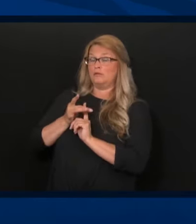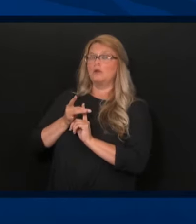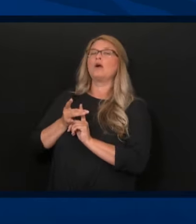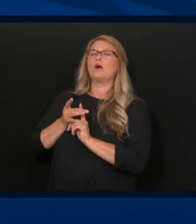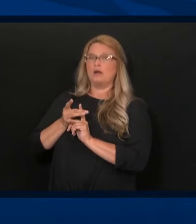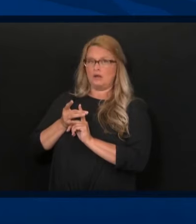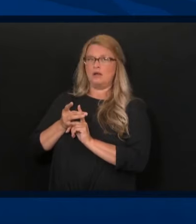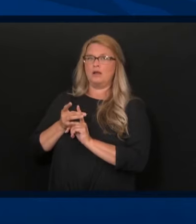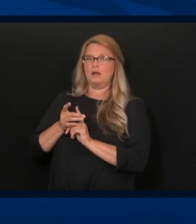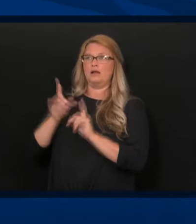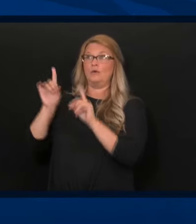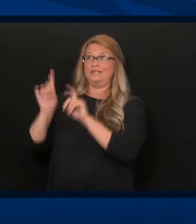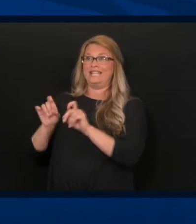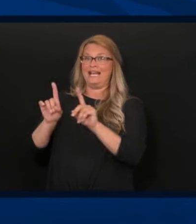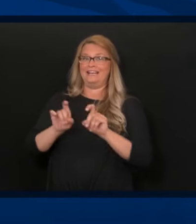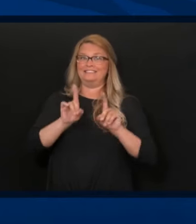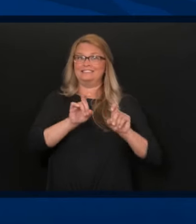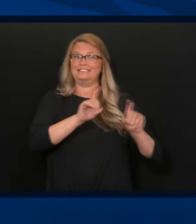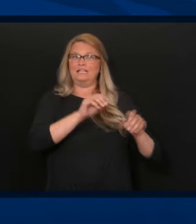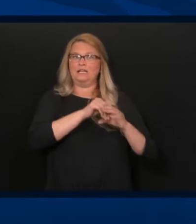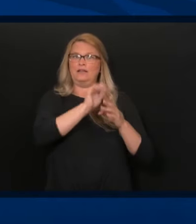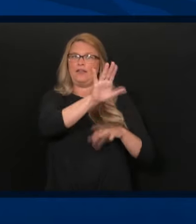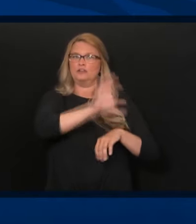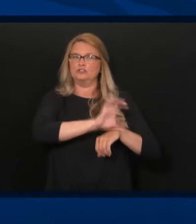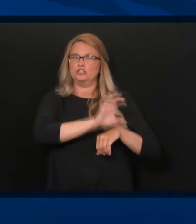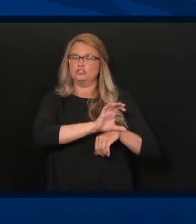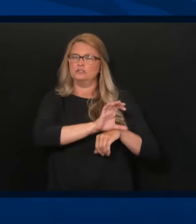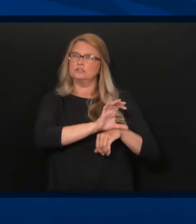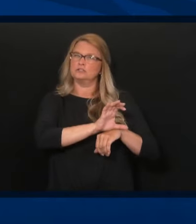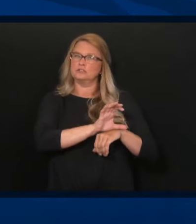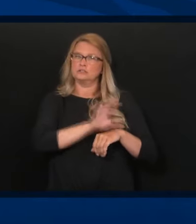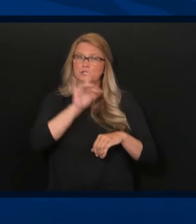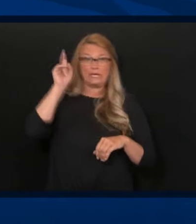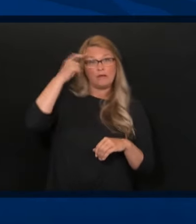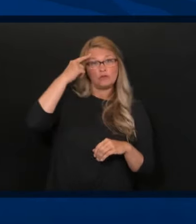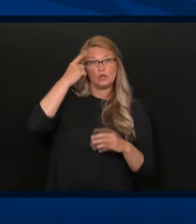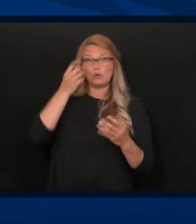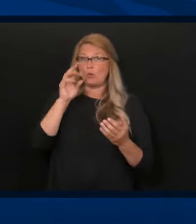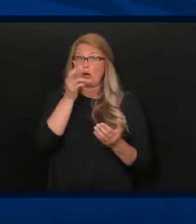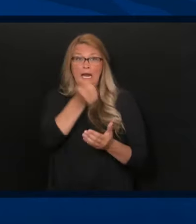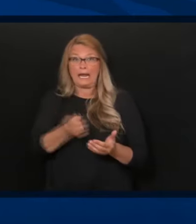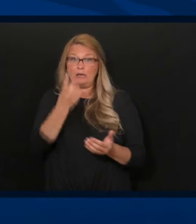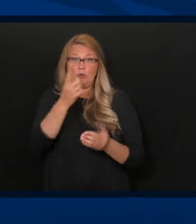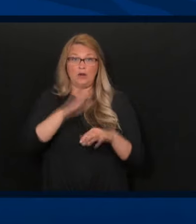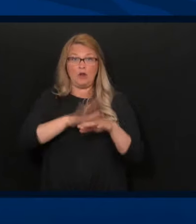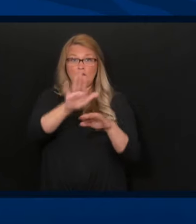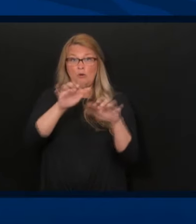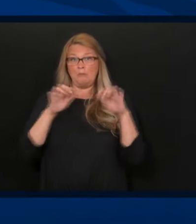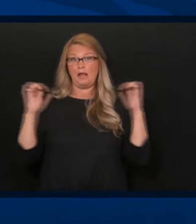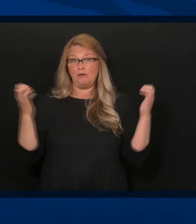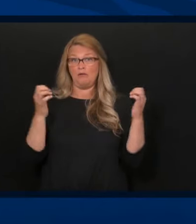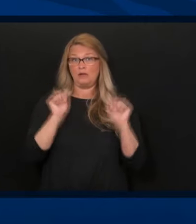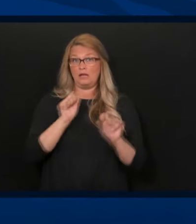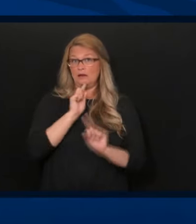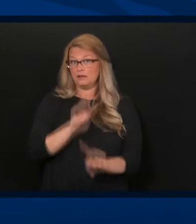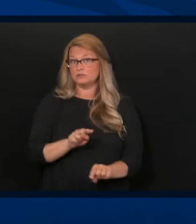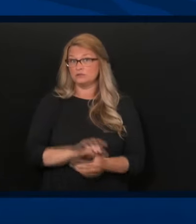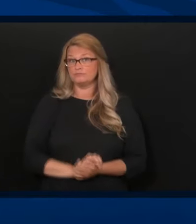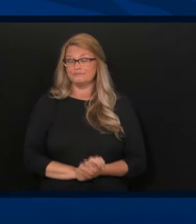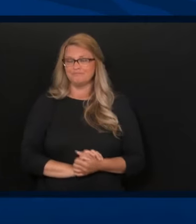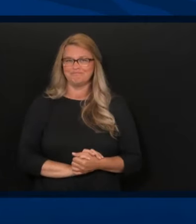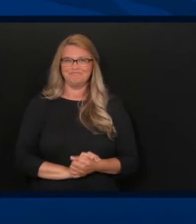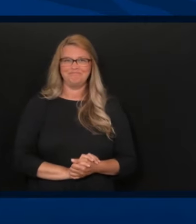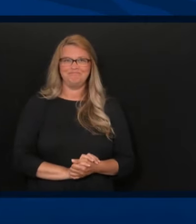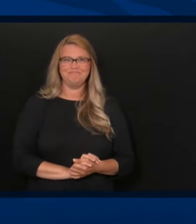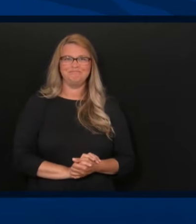better test everybody in that church? Governor or anybody on the panel want to take that? I think, Bill, you